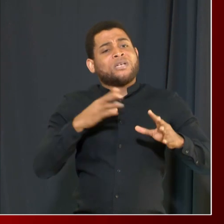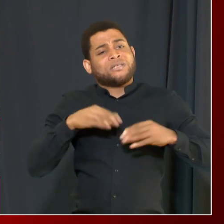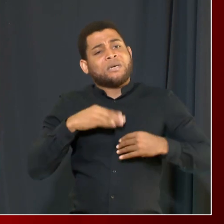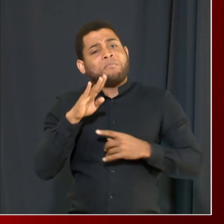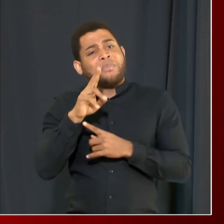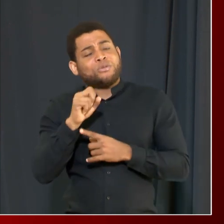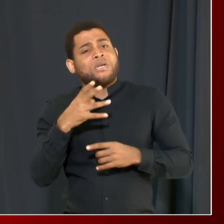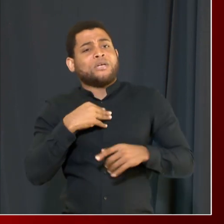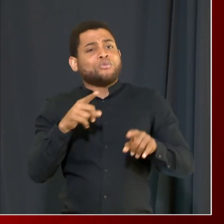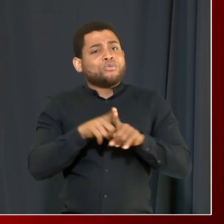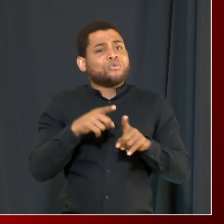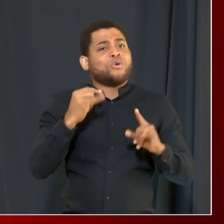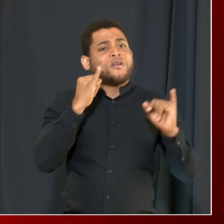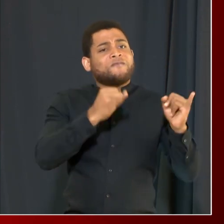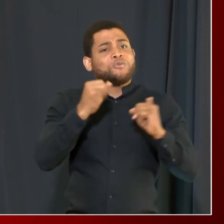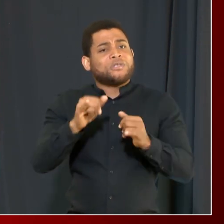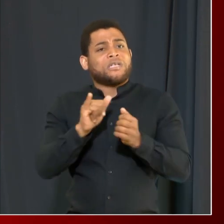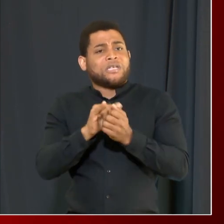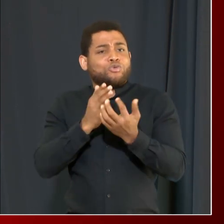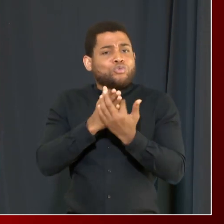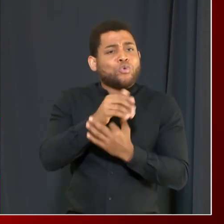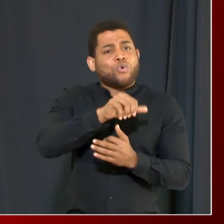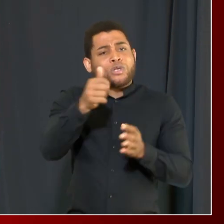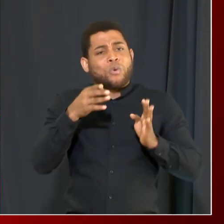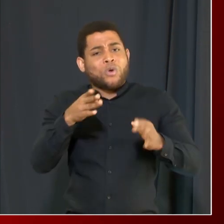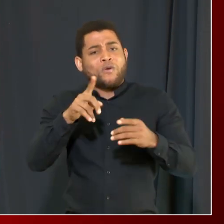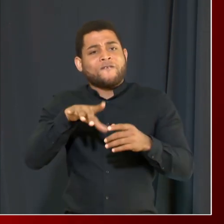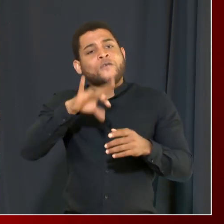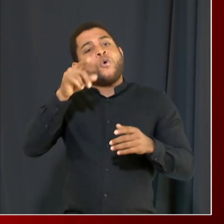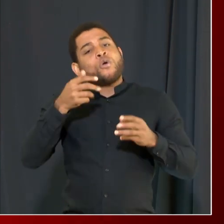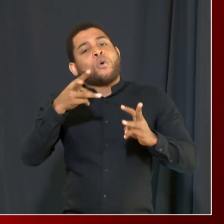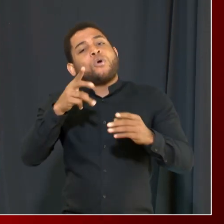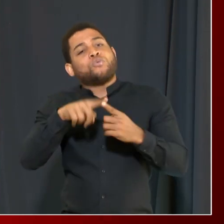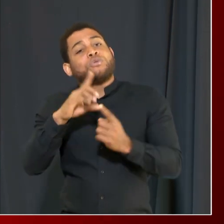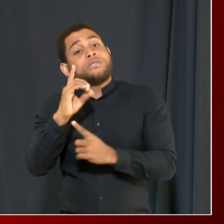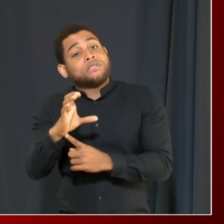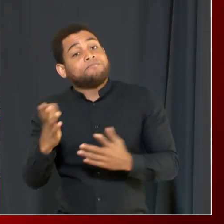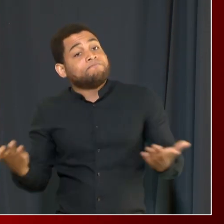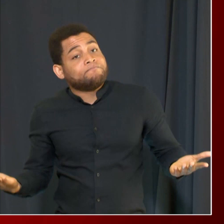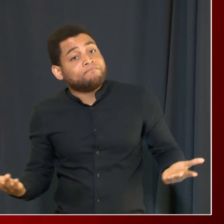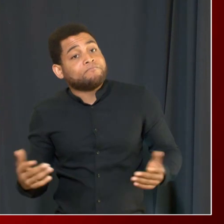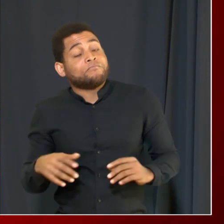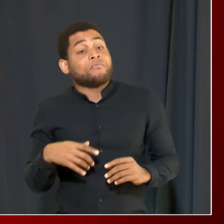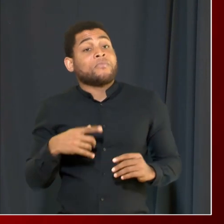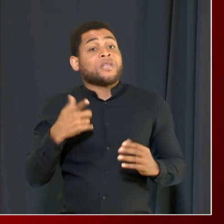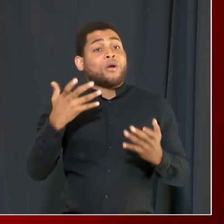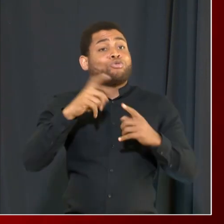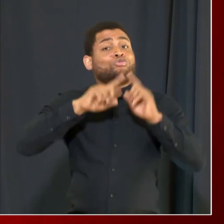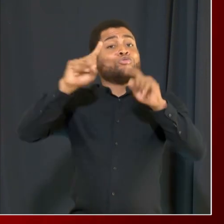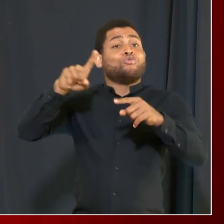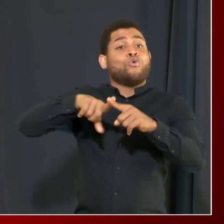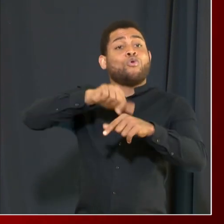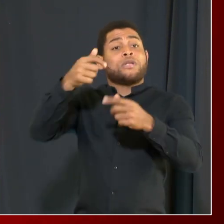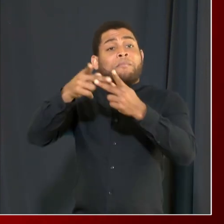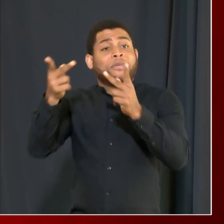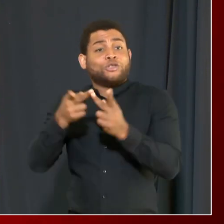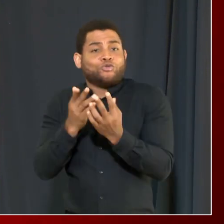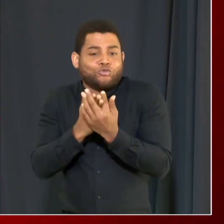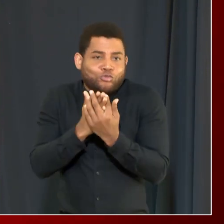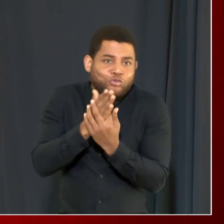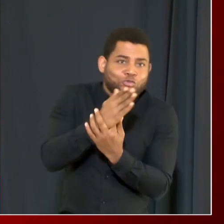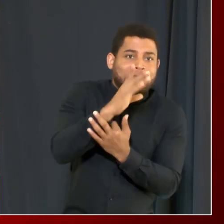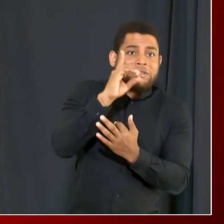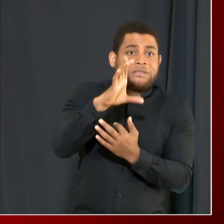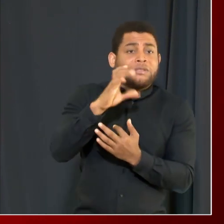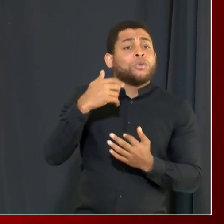are, through other means, finding ways to DC, often looking to go elsewhere. But we are still receiving buses, but it is